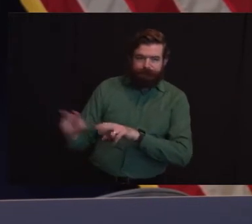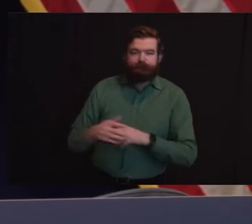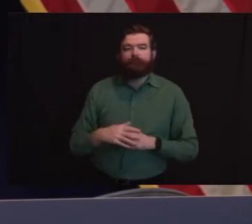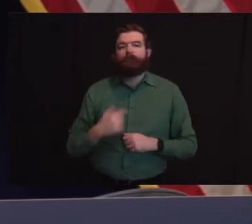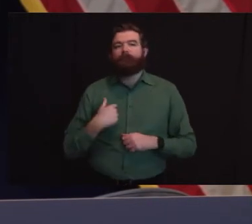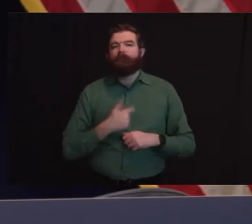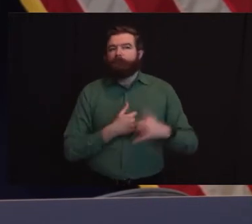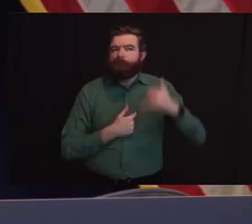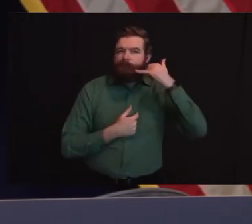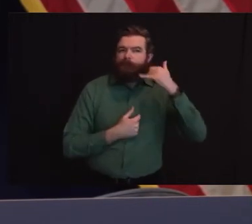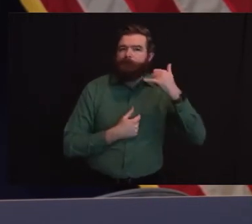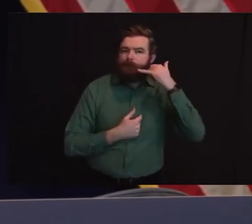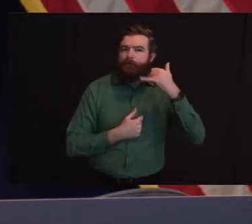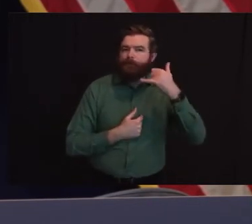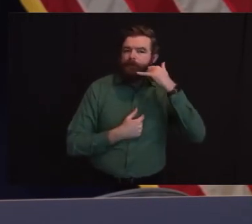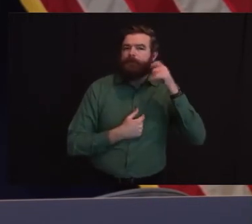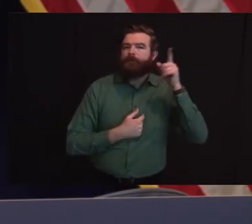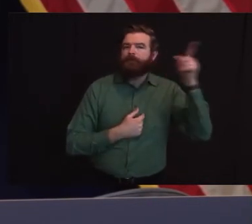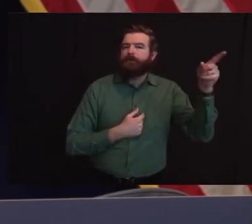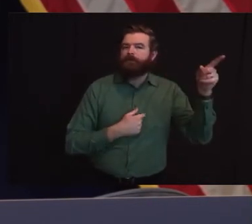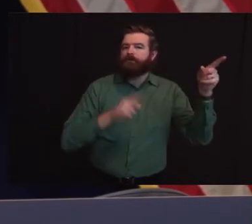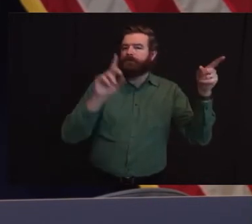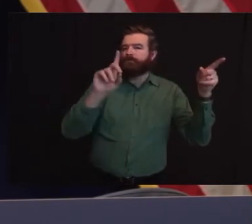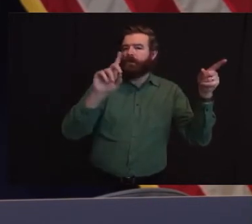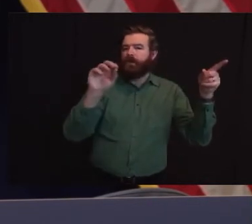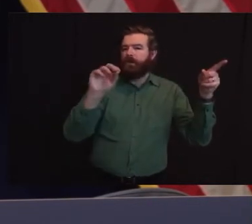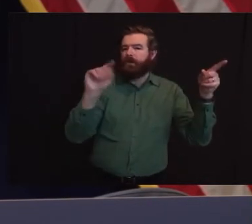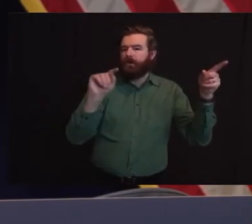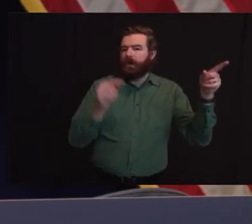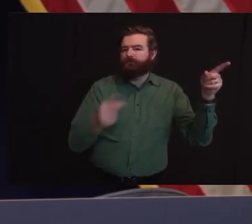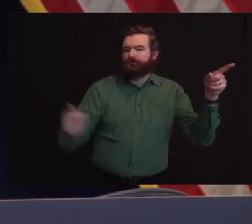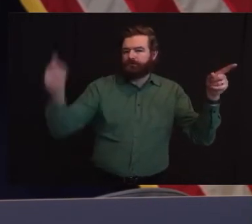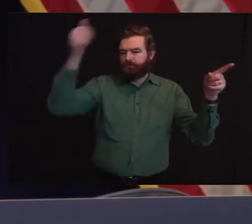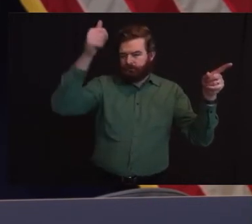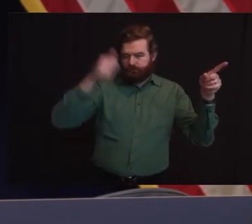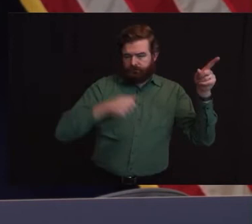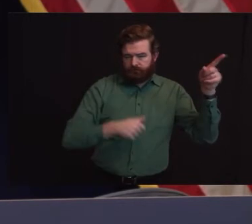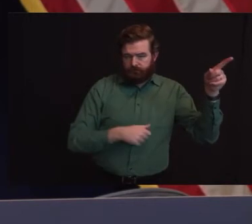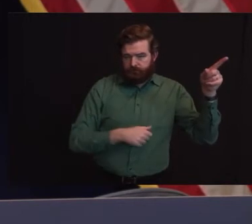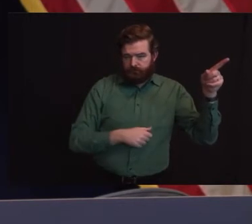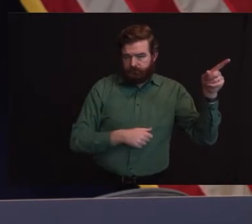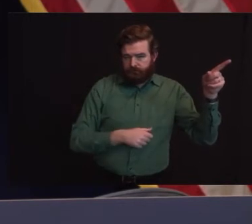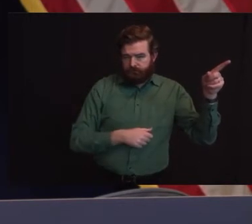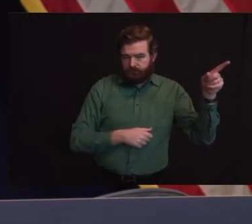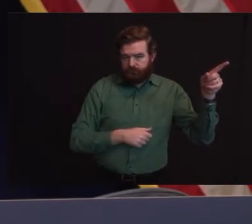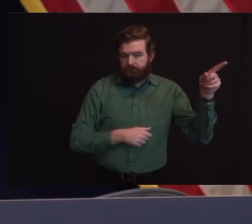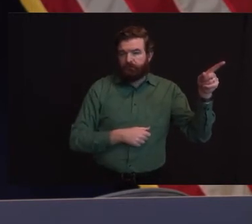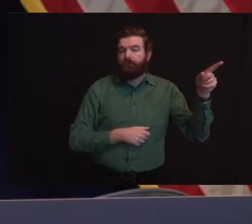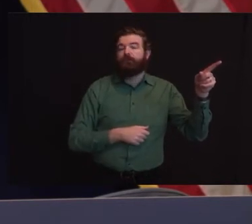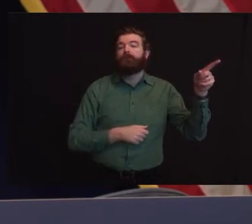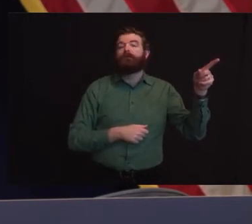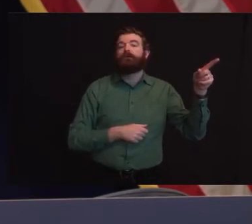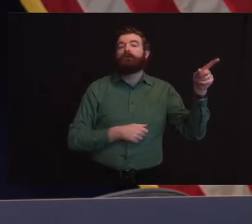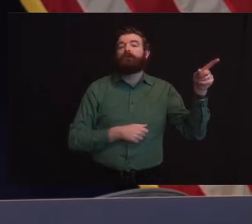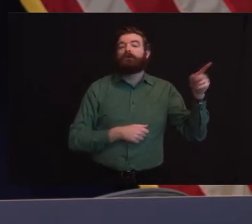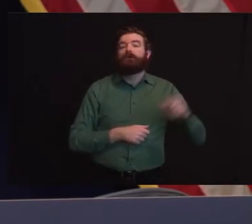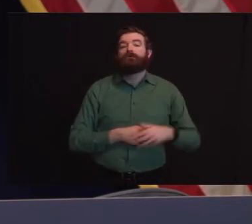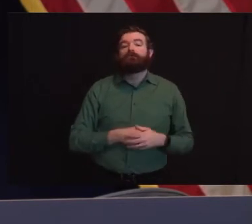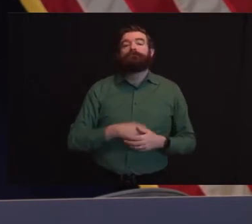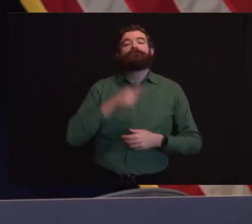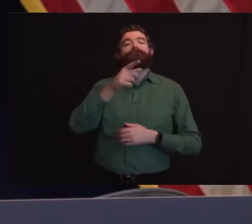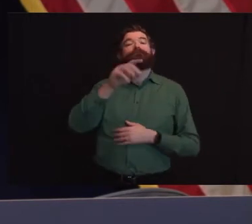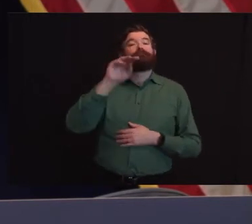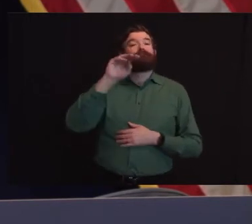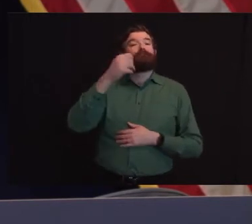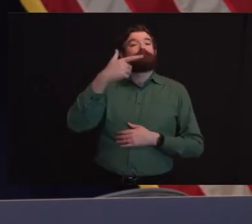Commissioner Gutierrez Scacchetti already today. Also, just because we were talking about mega sites, we have emergency snow removal